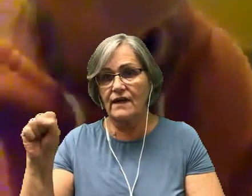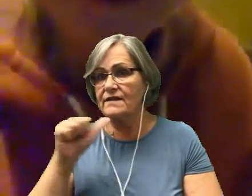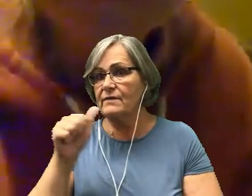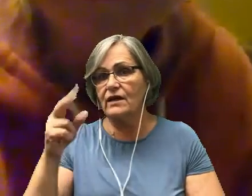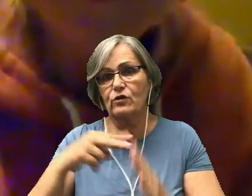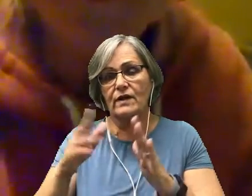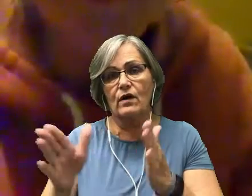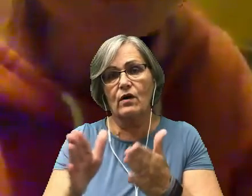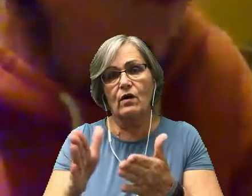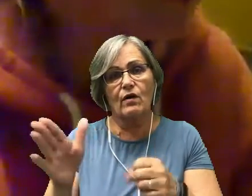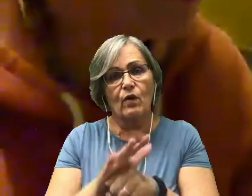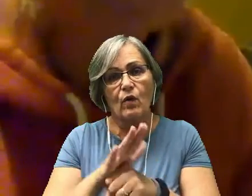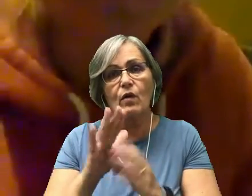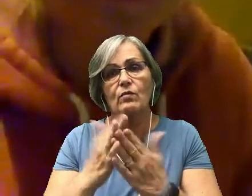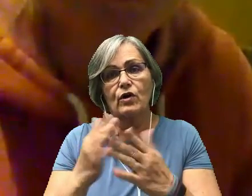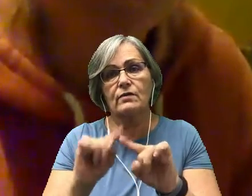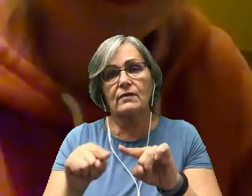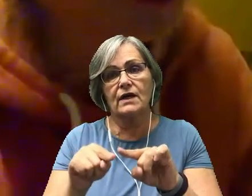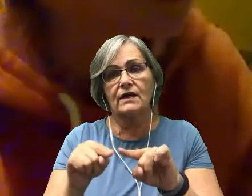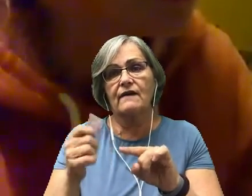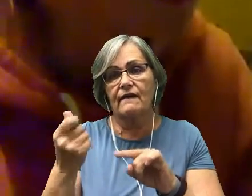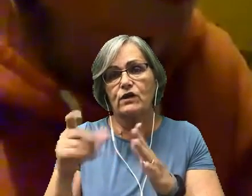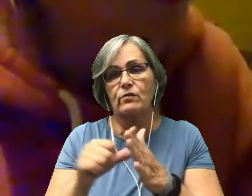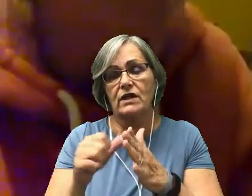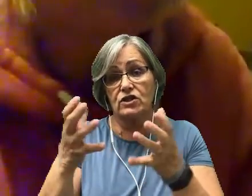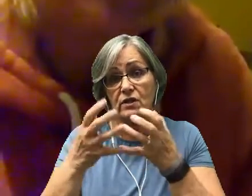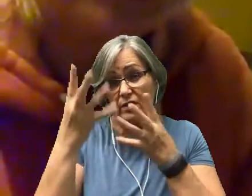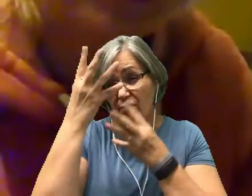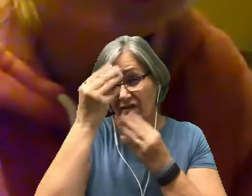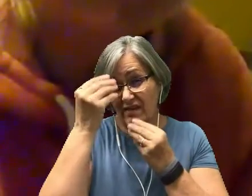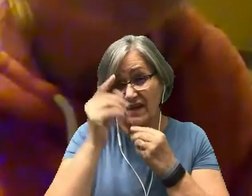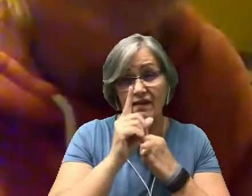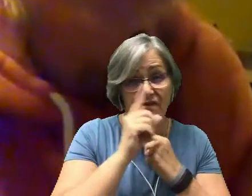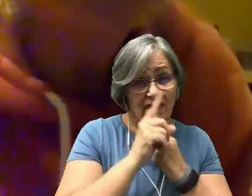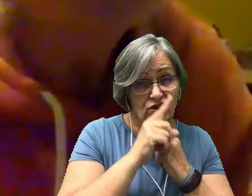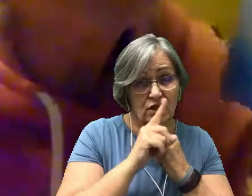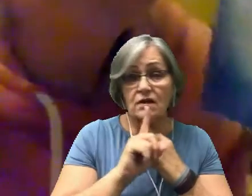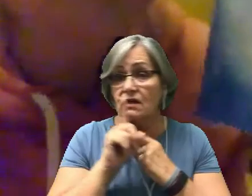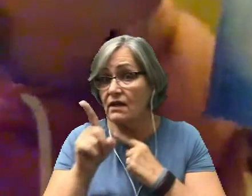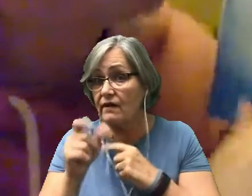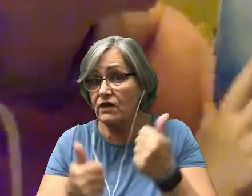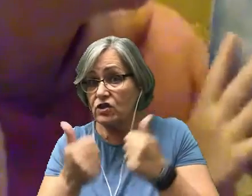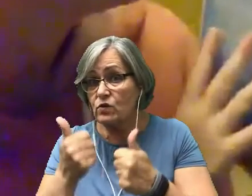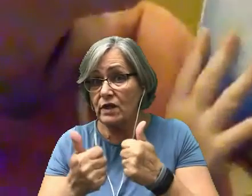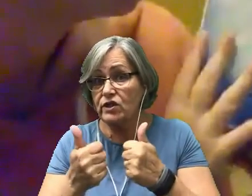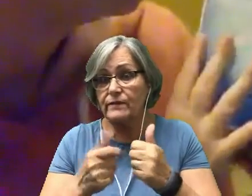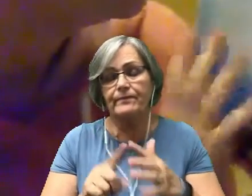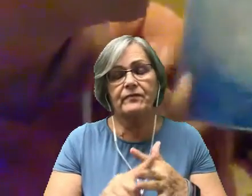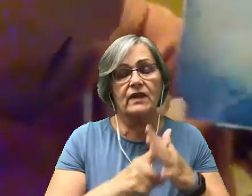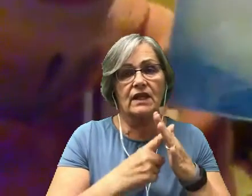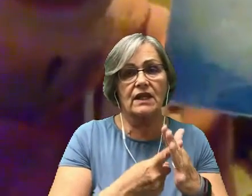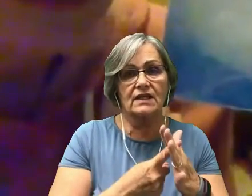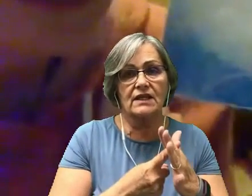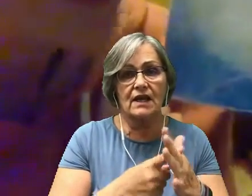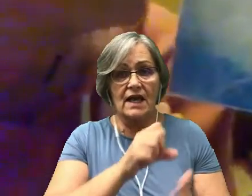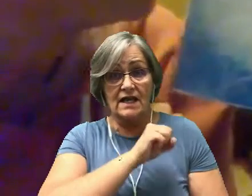again, I'm not going to read the whole thing, but I'll read the first couple pages. I want you to be thinking fiction or nonfiction. So